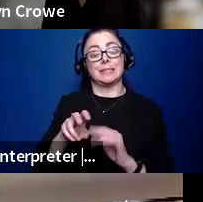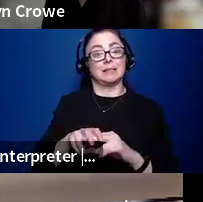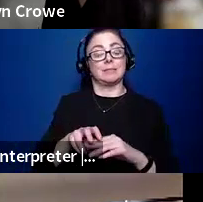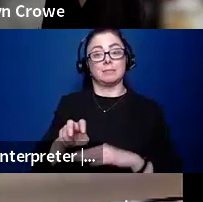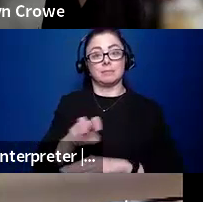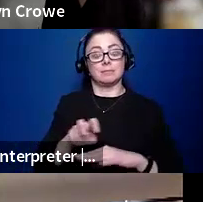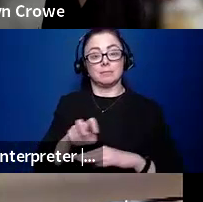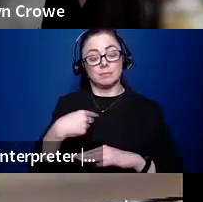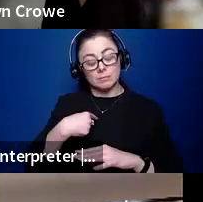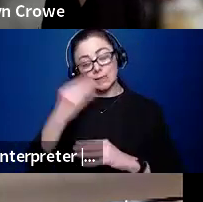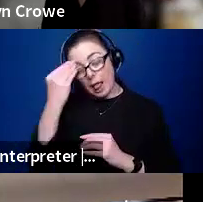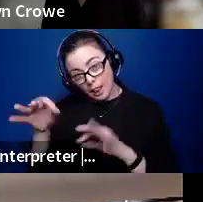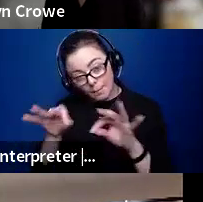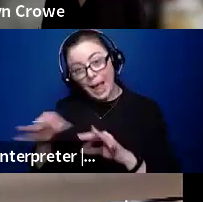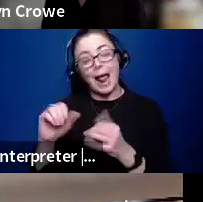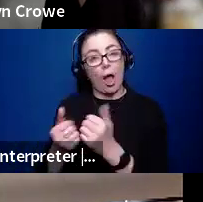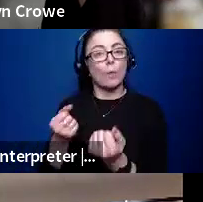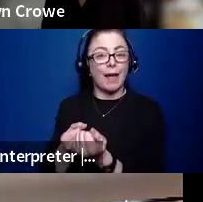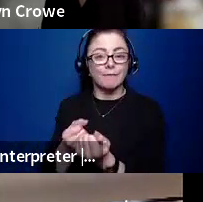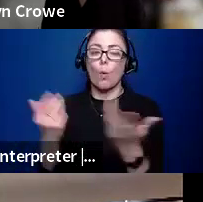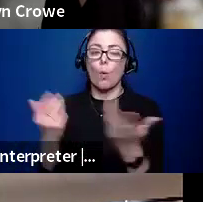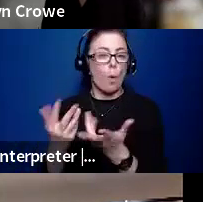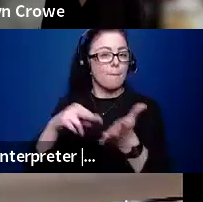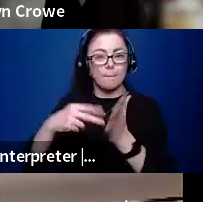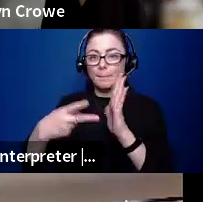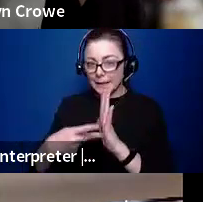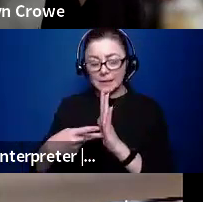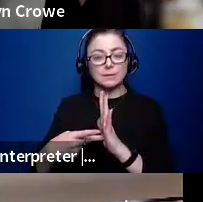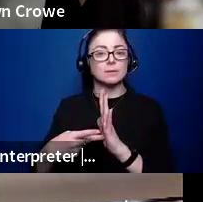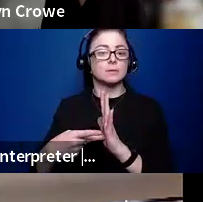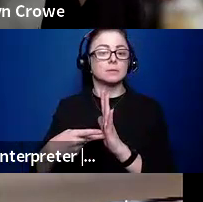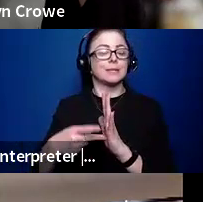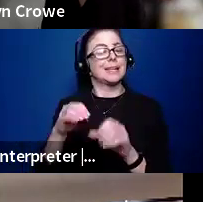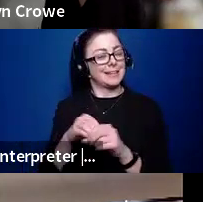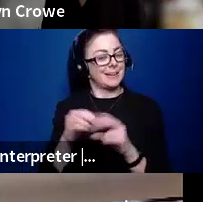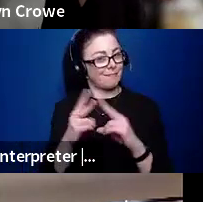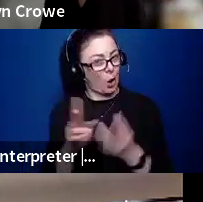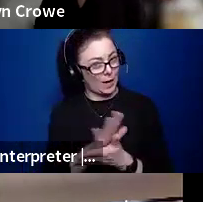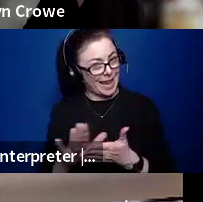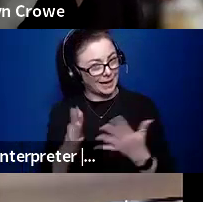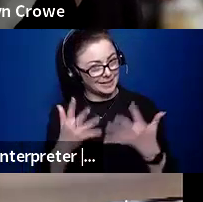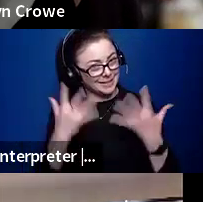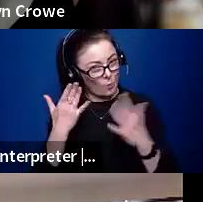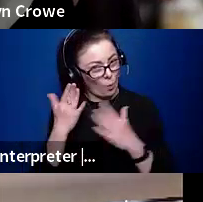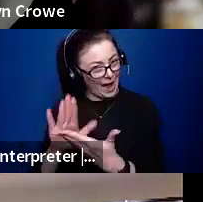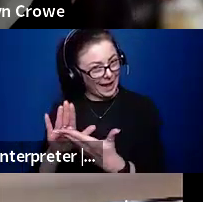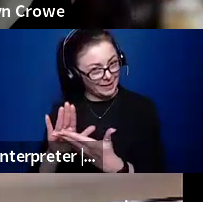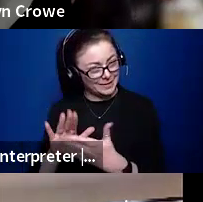how to advocate and tell them this is what it means in a very nice way.